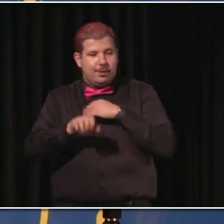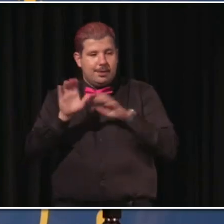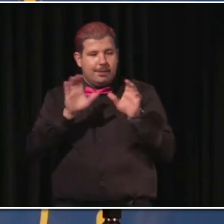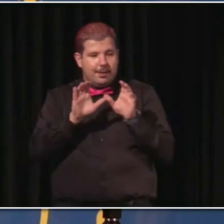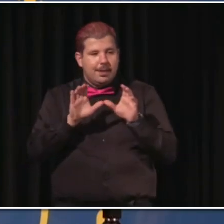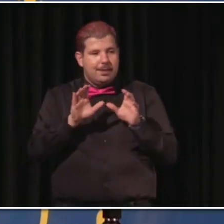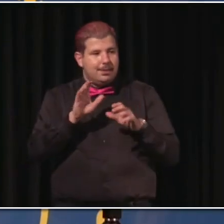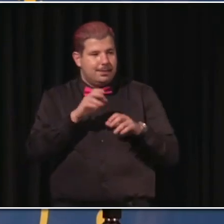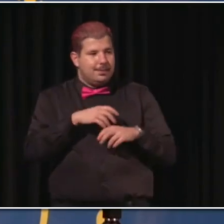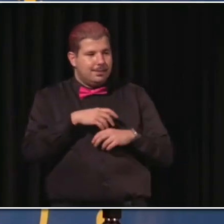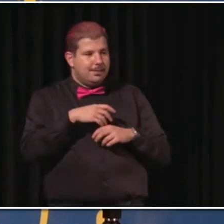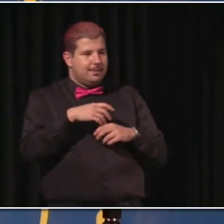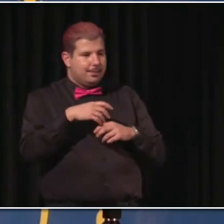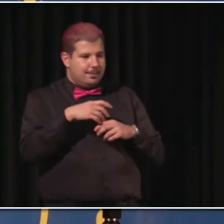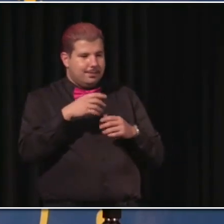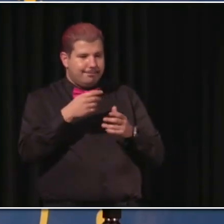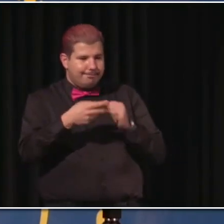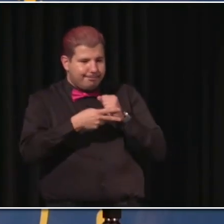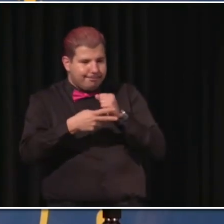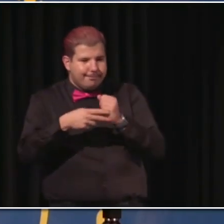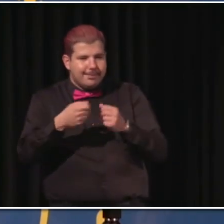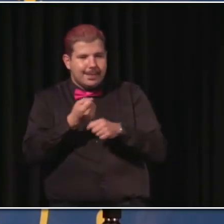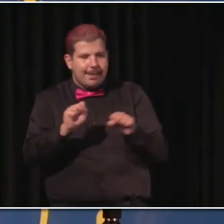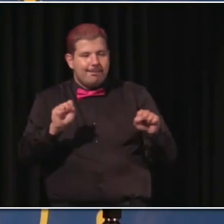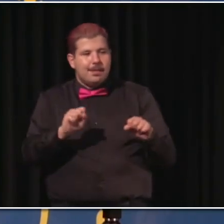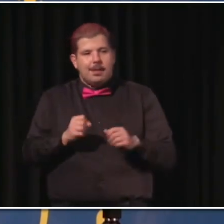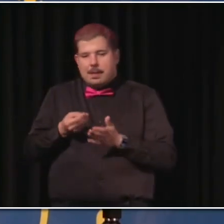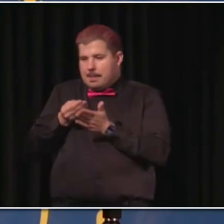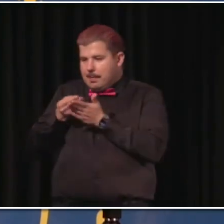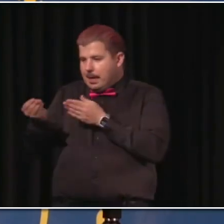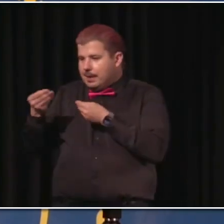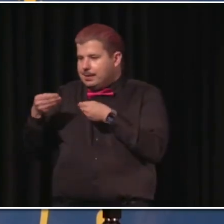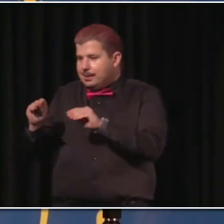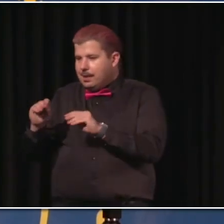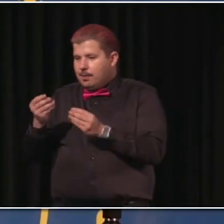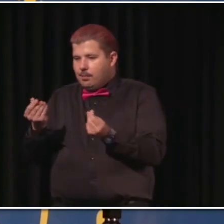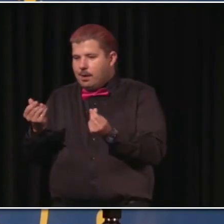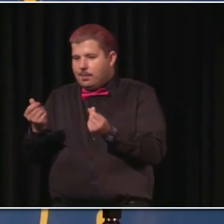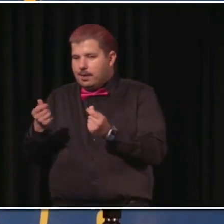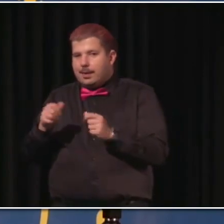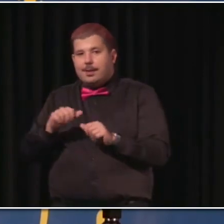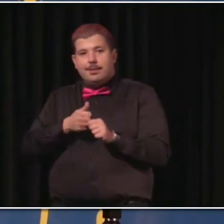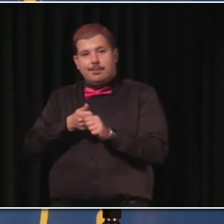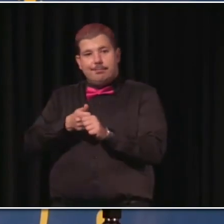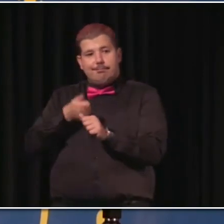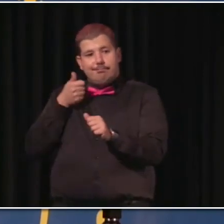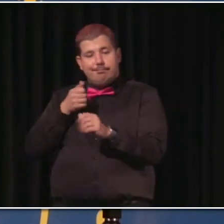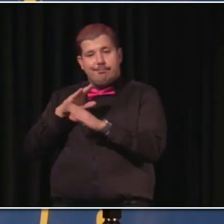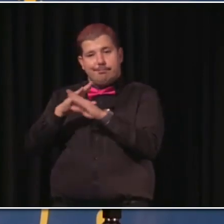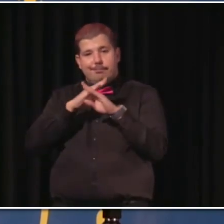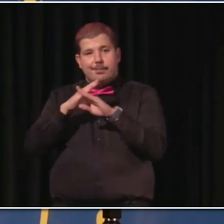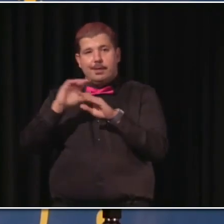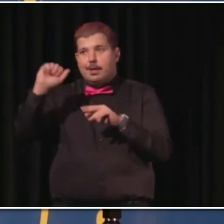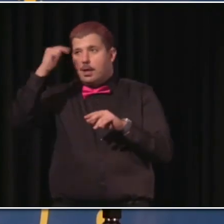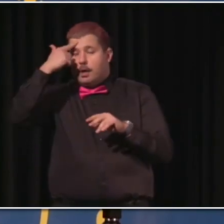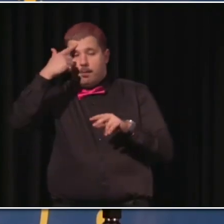as citizens, buy and sell property, and prevent government looters from seizing our